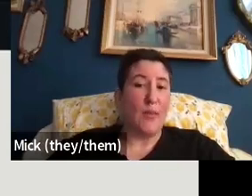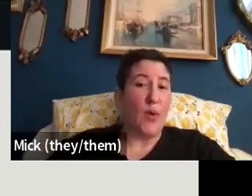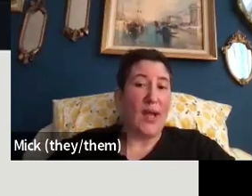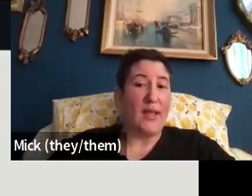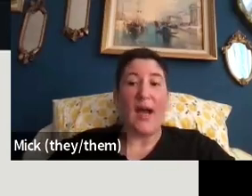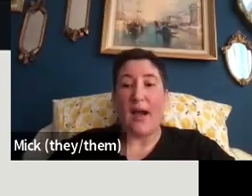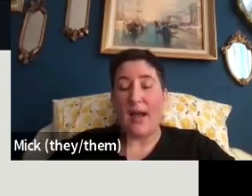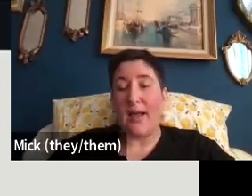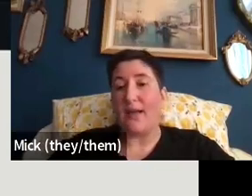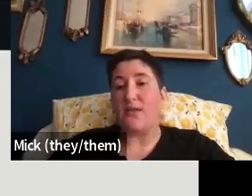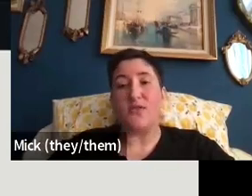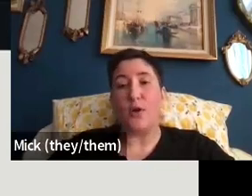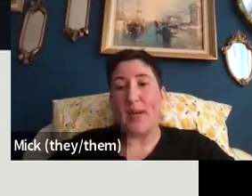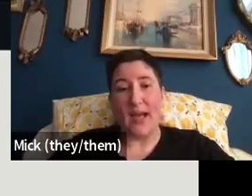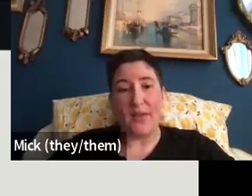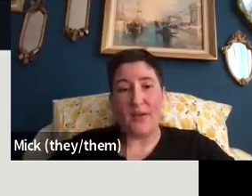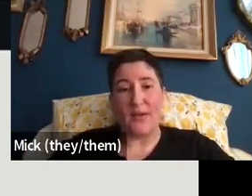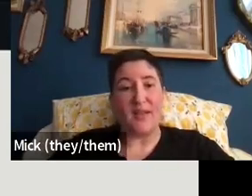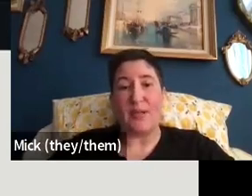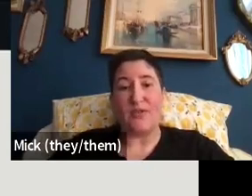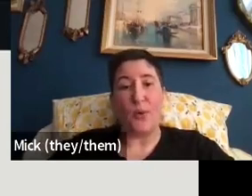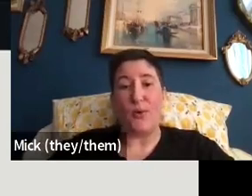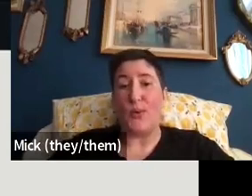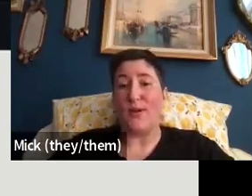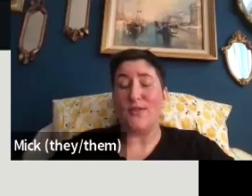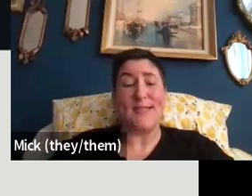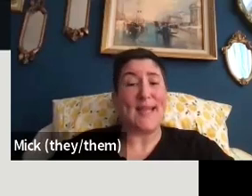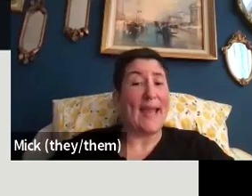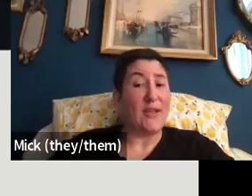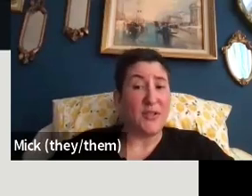on what she perceived as bad behavior.